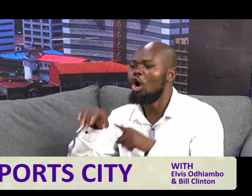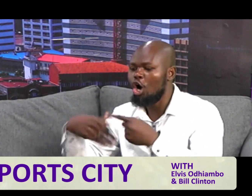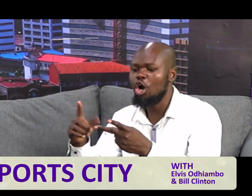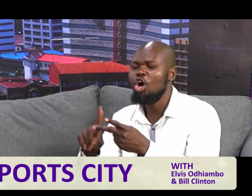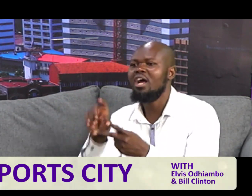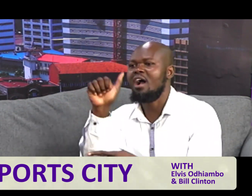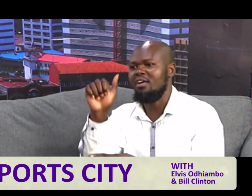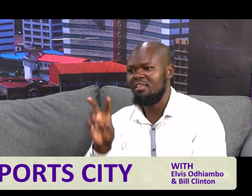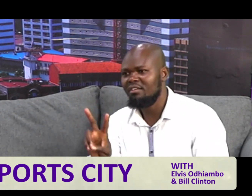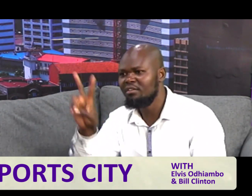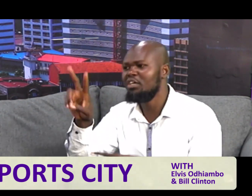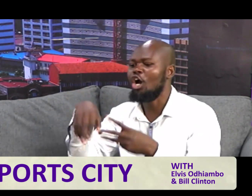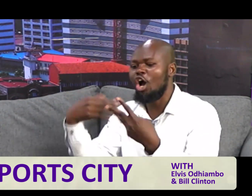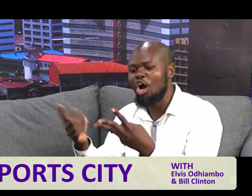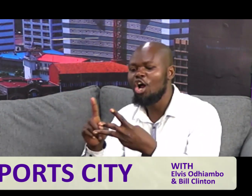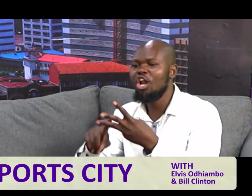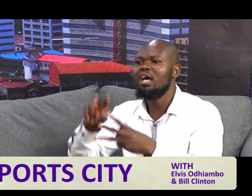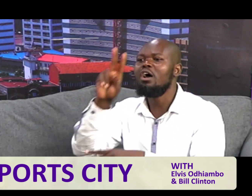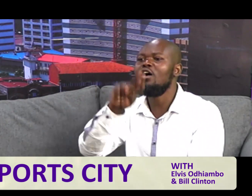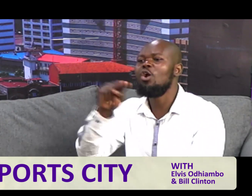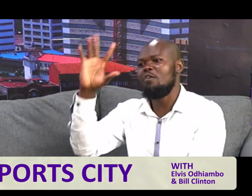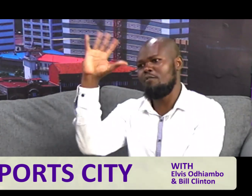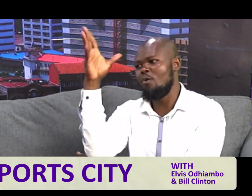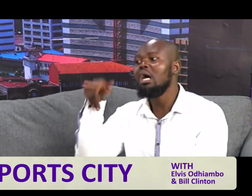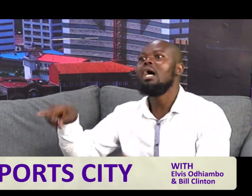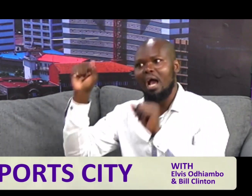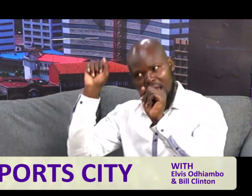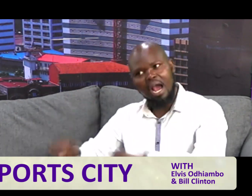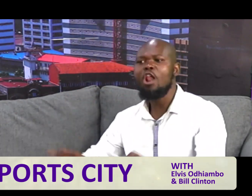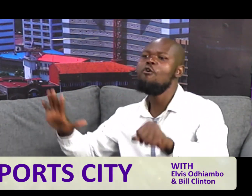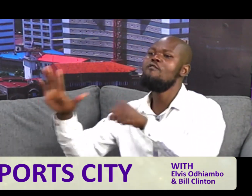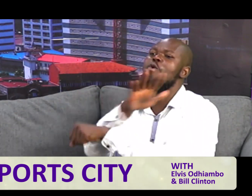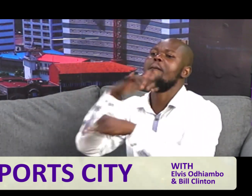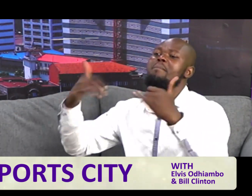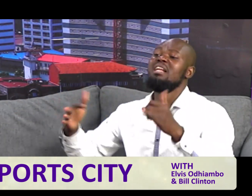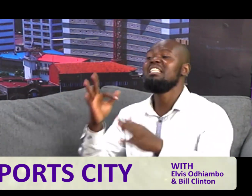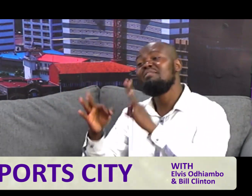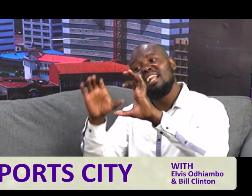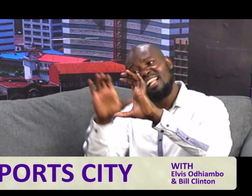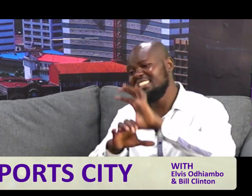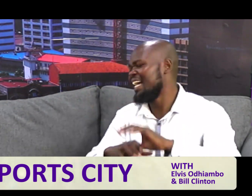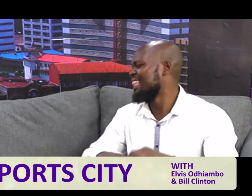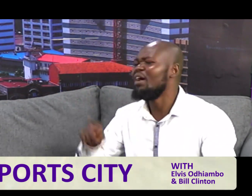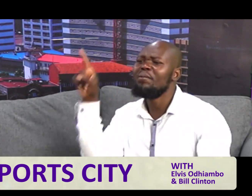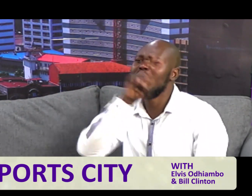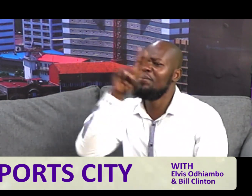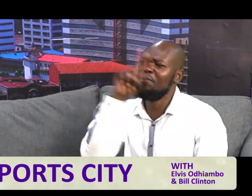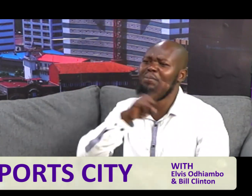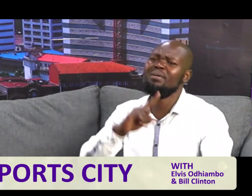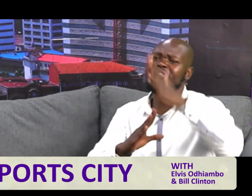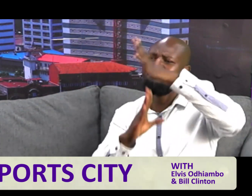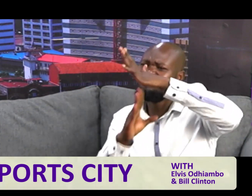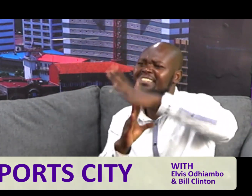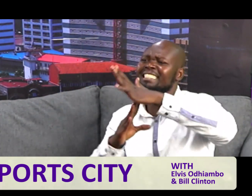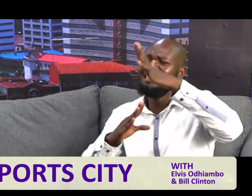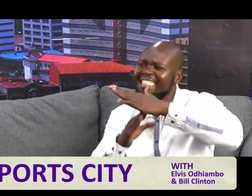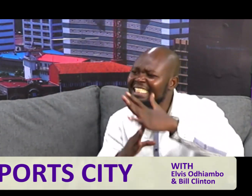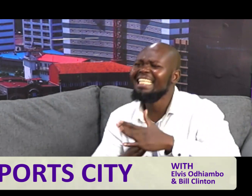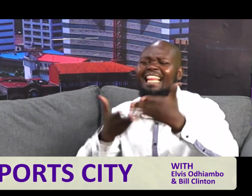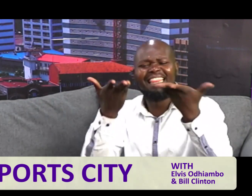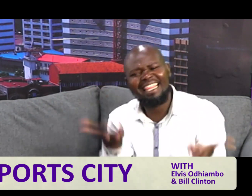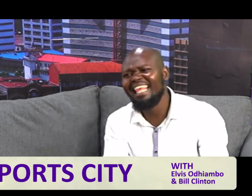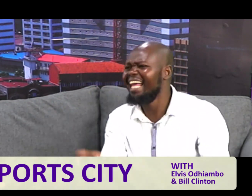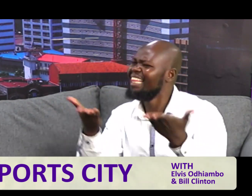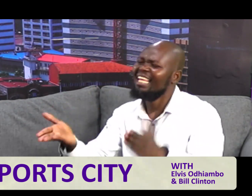Because we have Everton, Aston Villa, Northern Forest. So if he chooses to